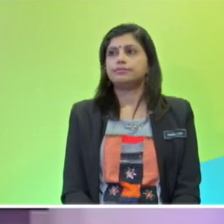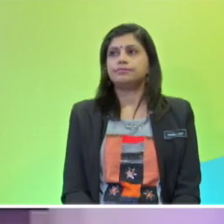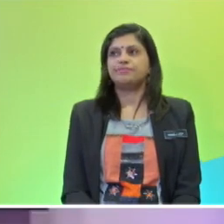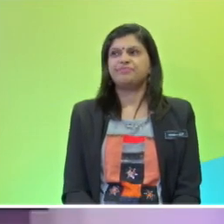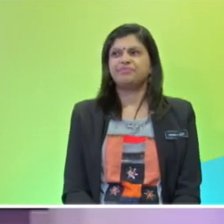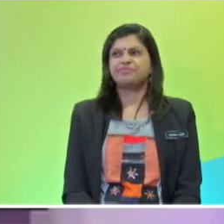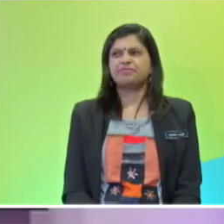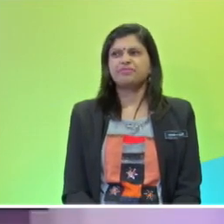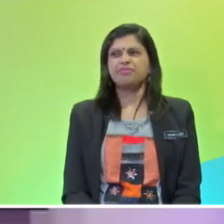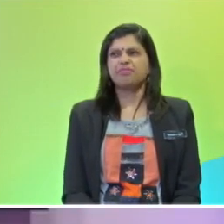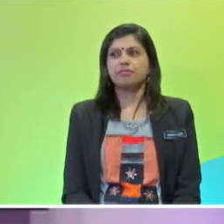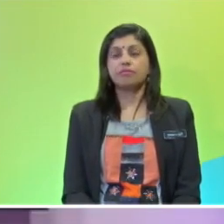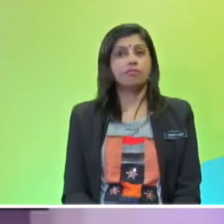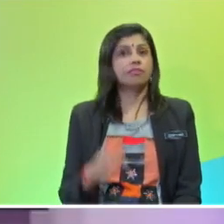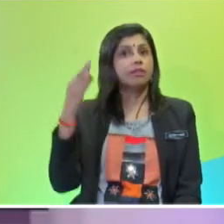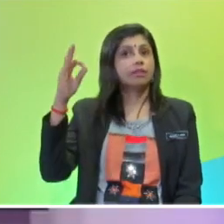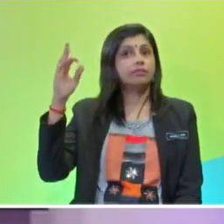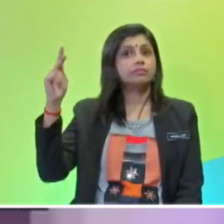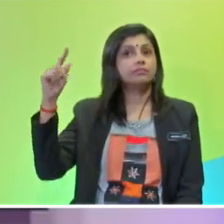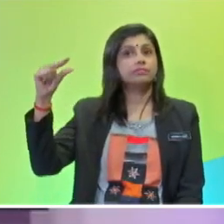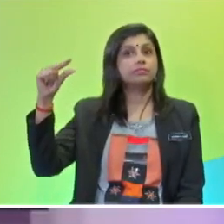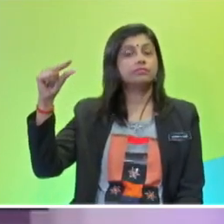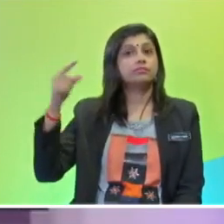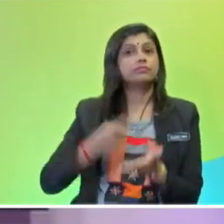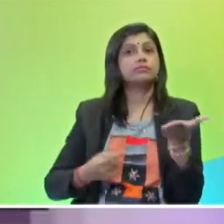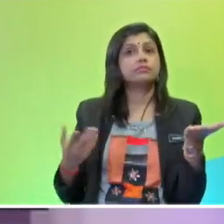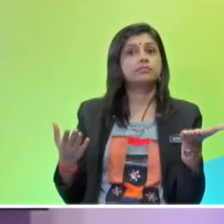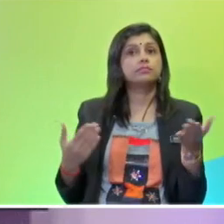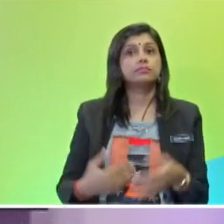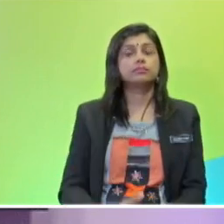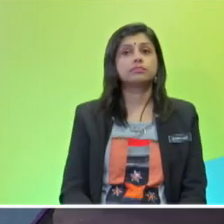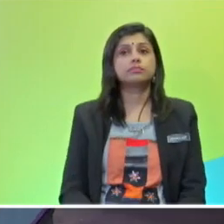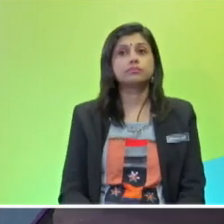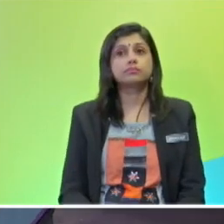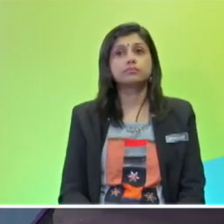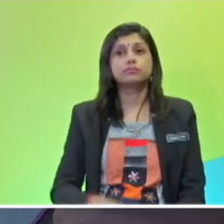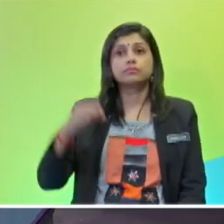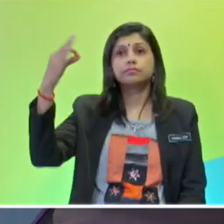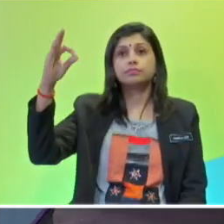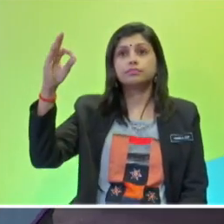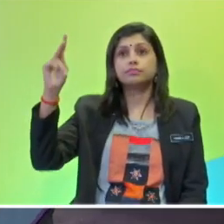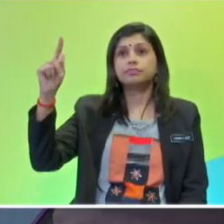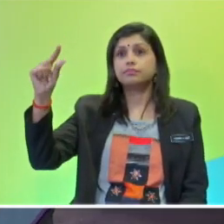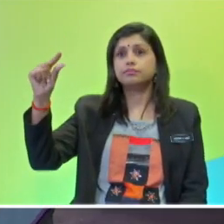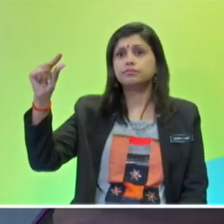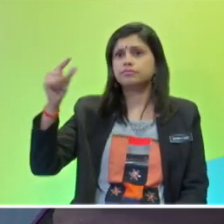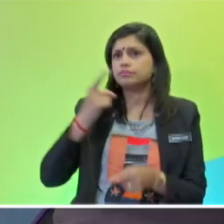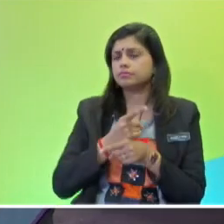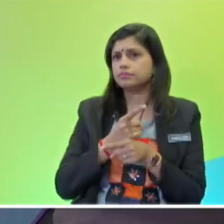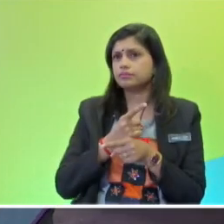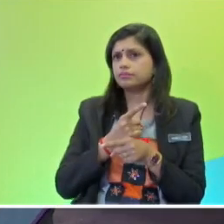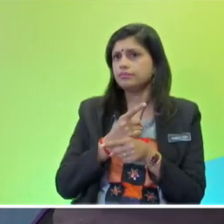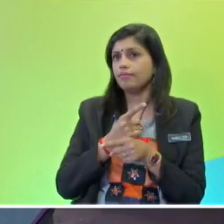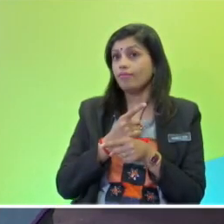kg represents Yeah, represents what? Your answer should be in what? how many packets?